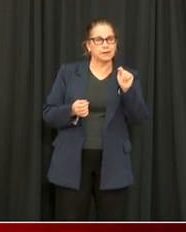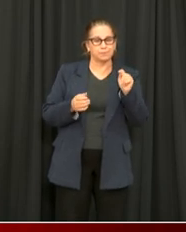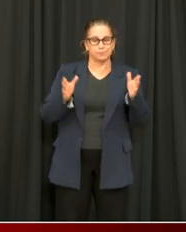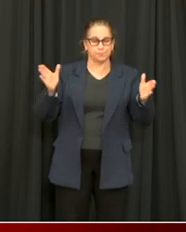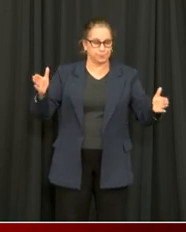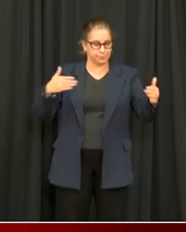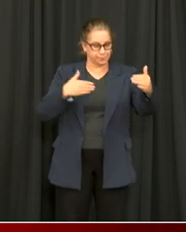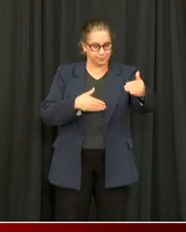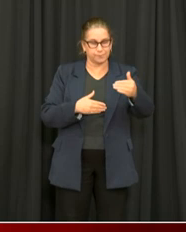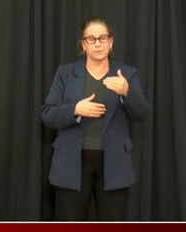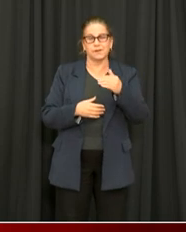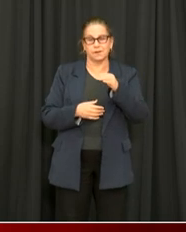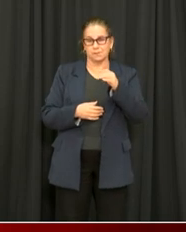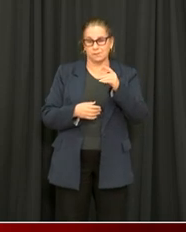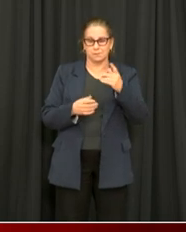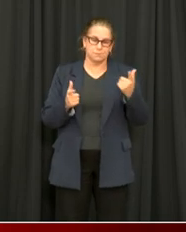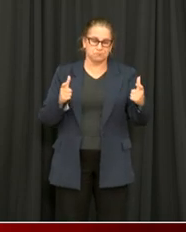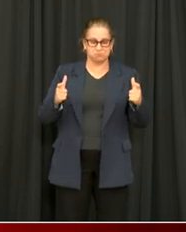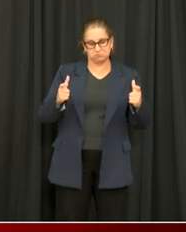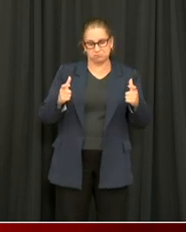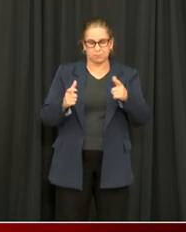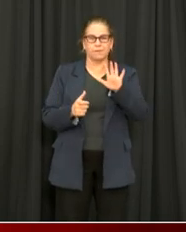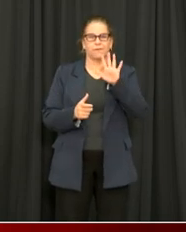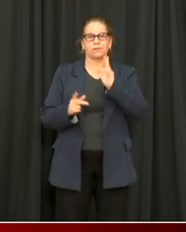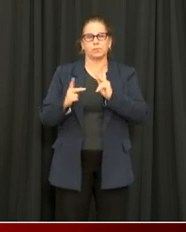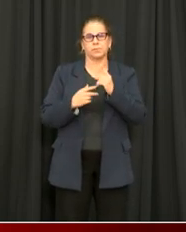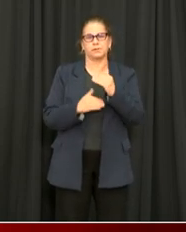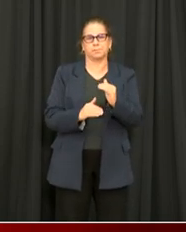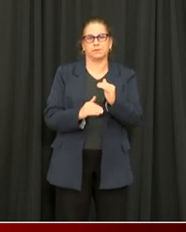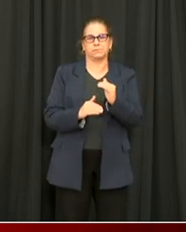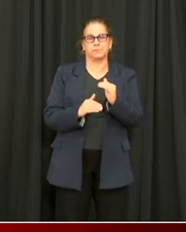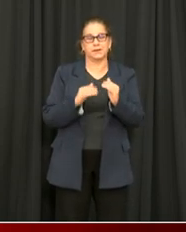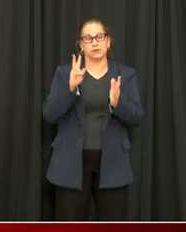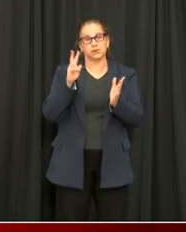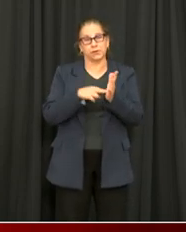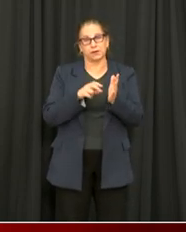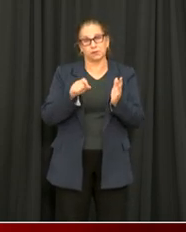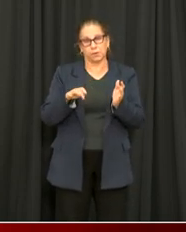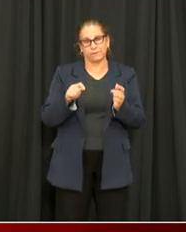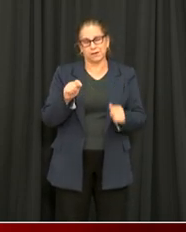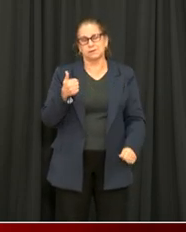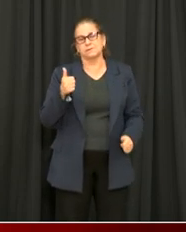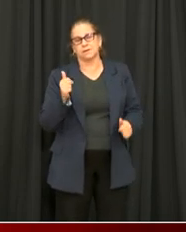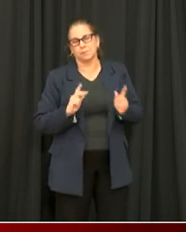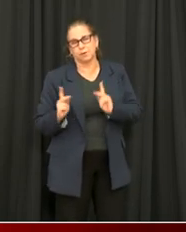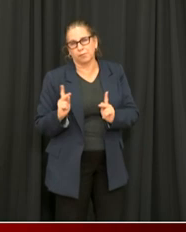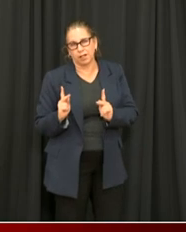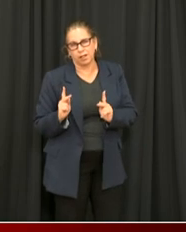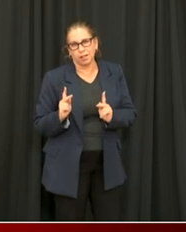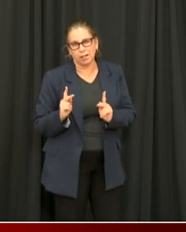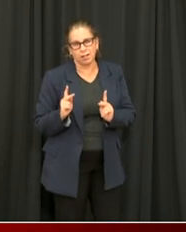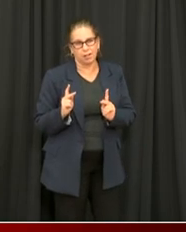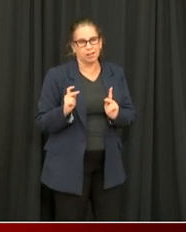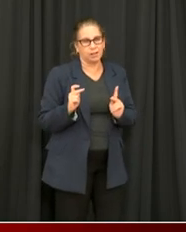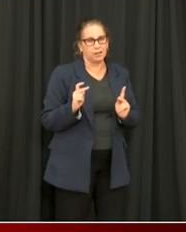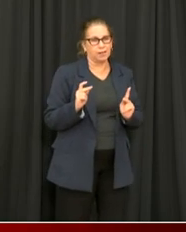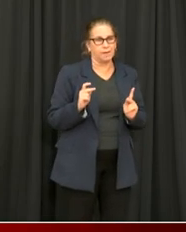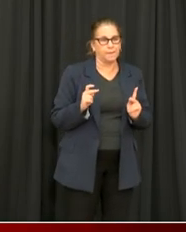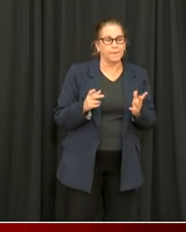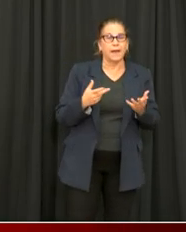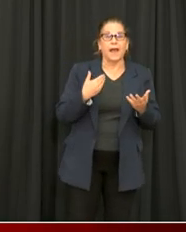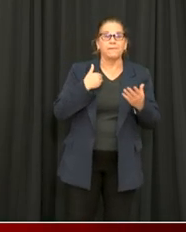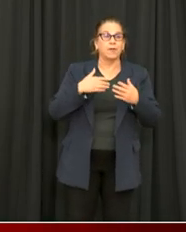patrons. DPR pools may open for structured activities, including lessons in lap